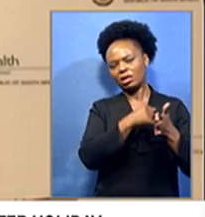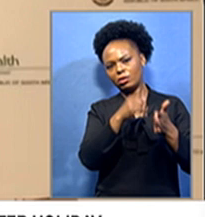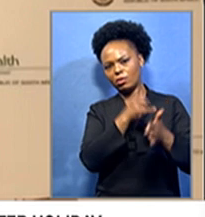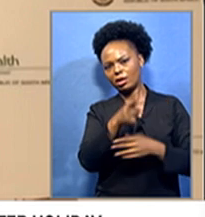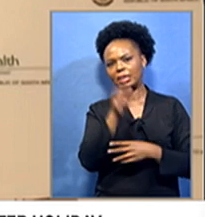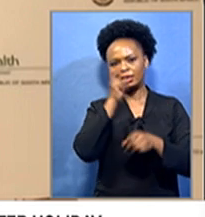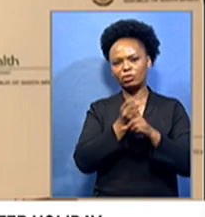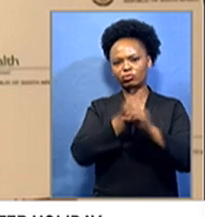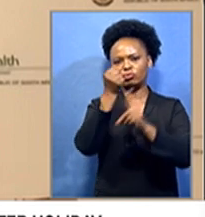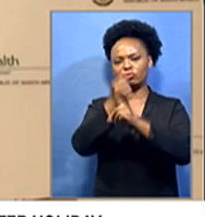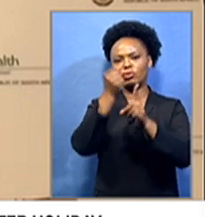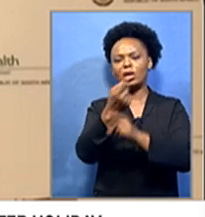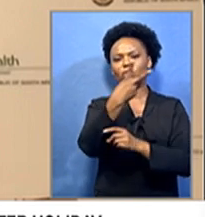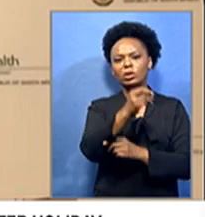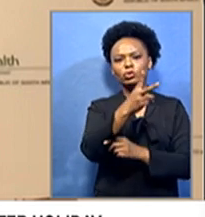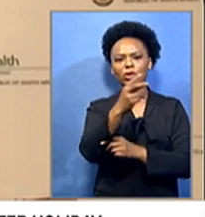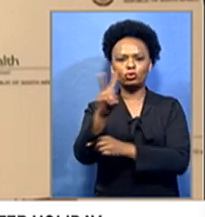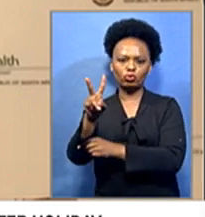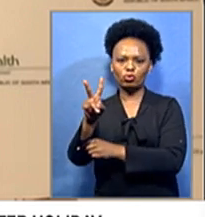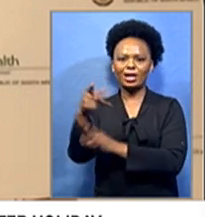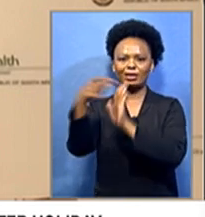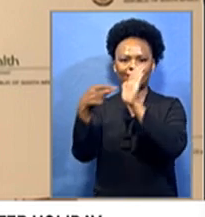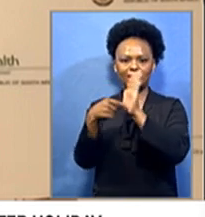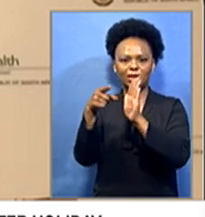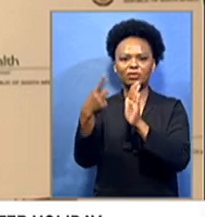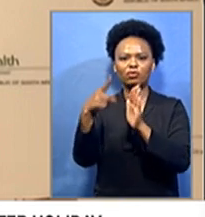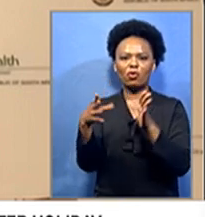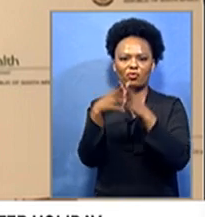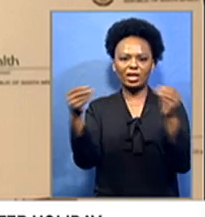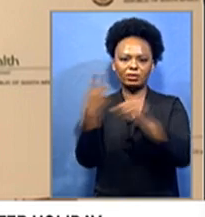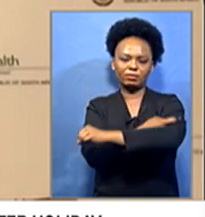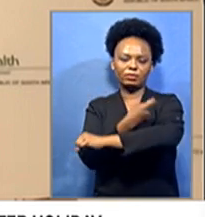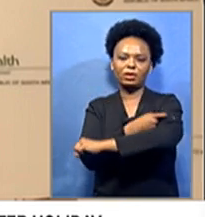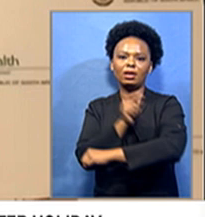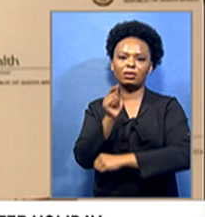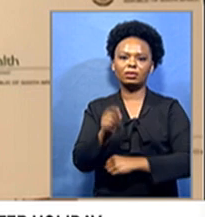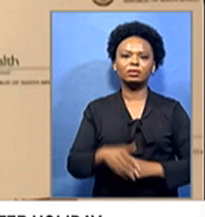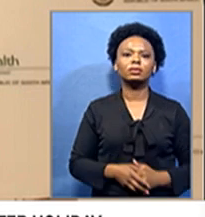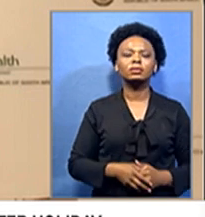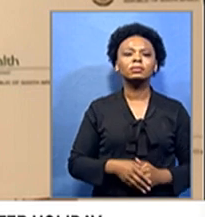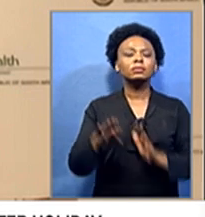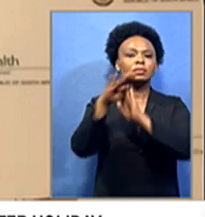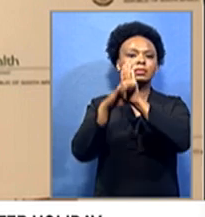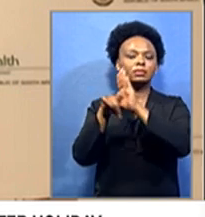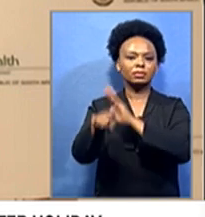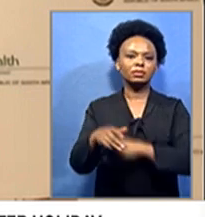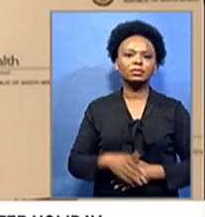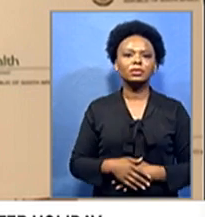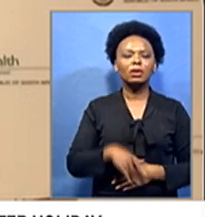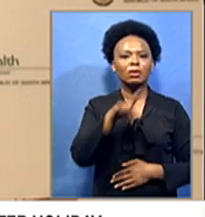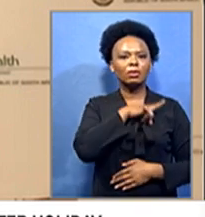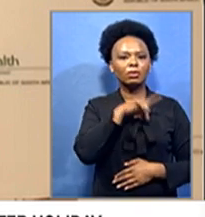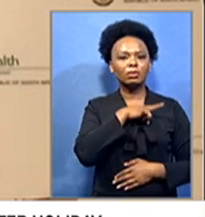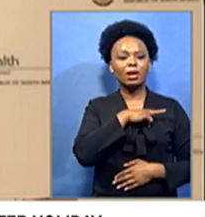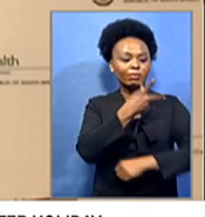of 2022. That is the completion of the vaccination program. What you get by herd immunity is something